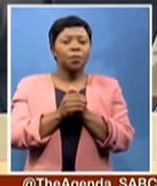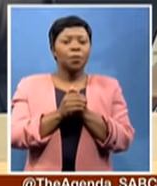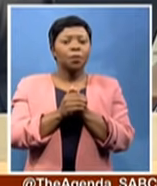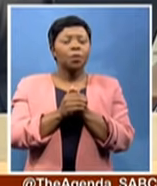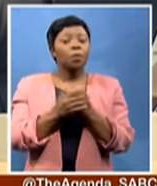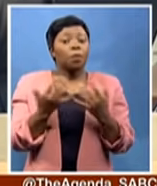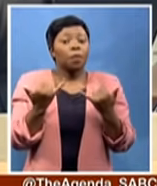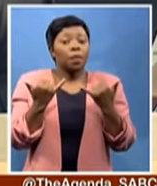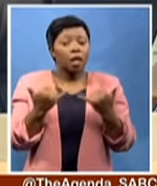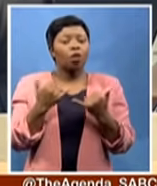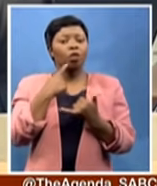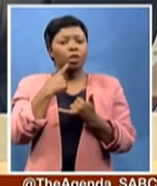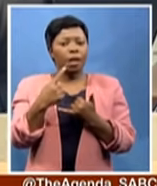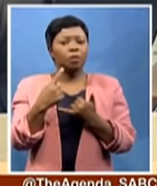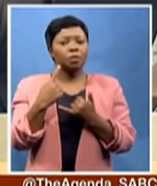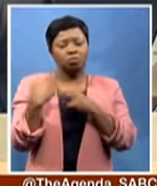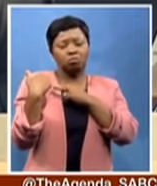voters.